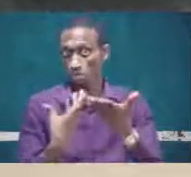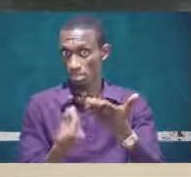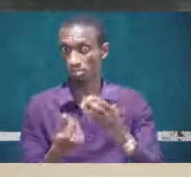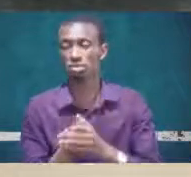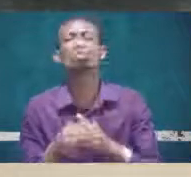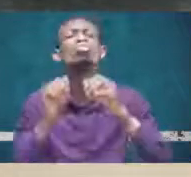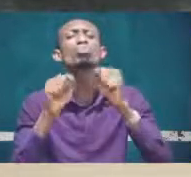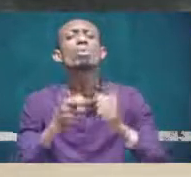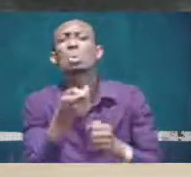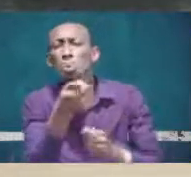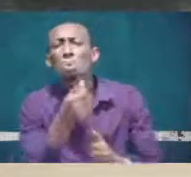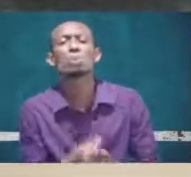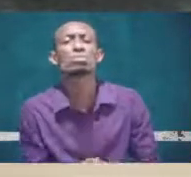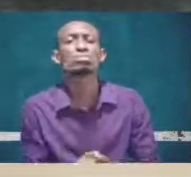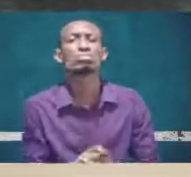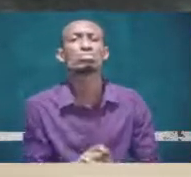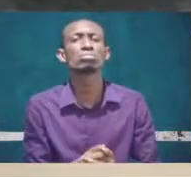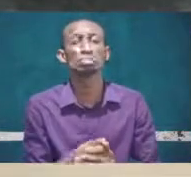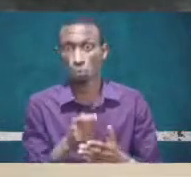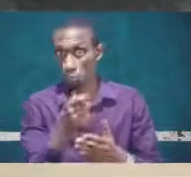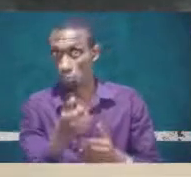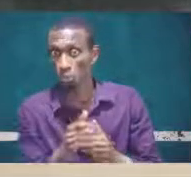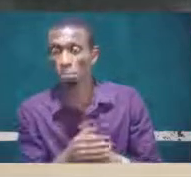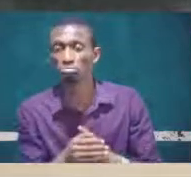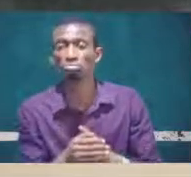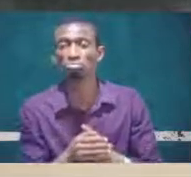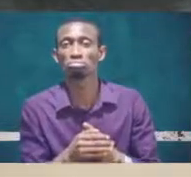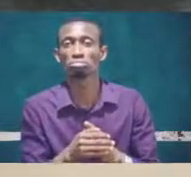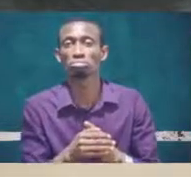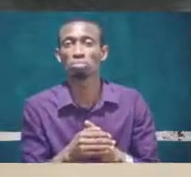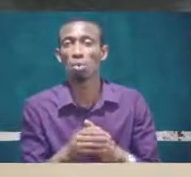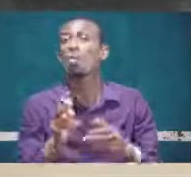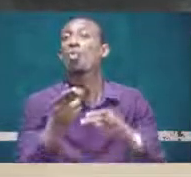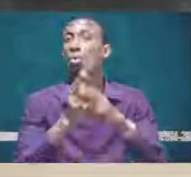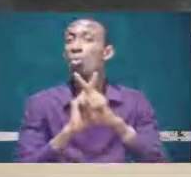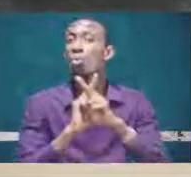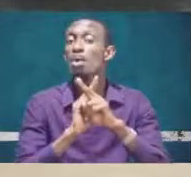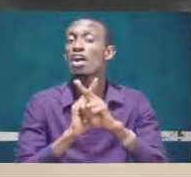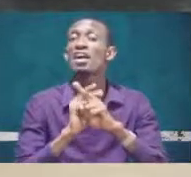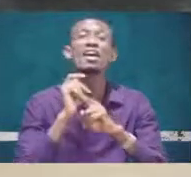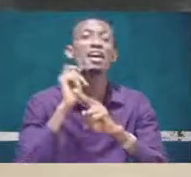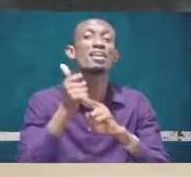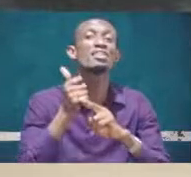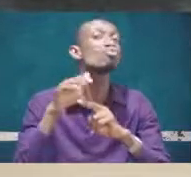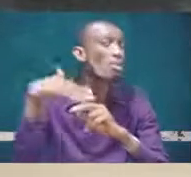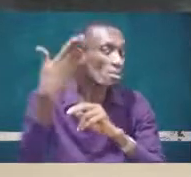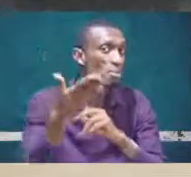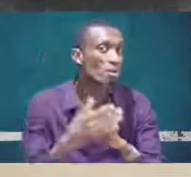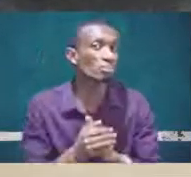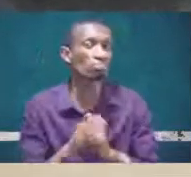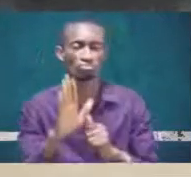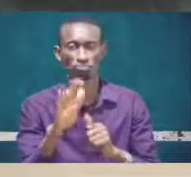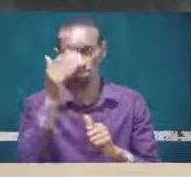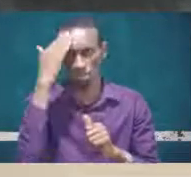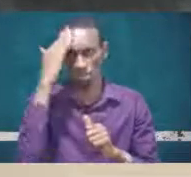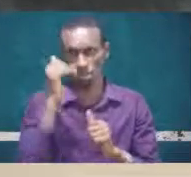on credit. We are able to purchase on credit and we pay in future. Compared to barter trade, because during barter trade,